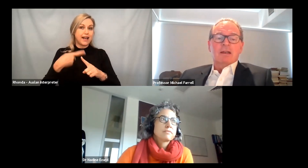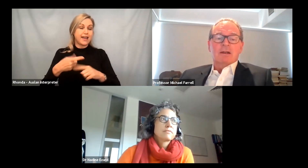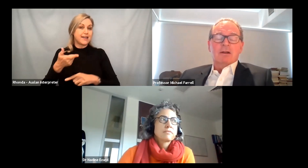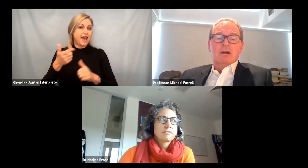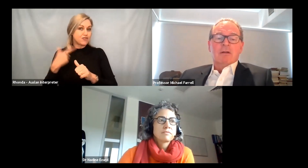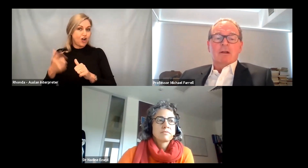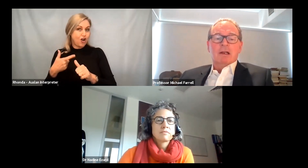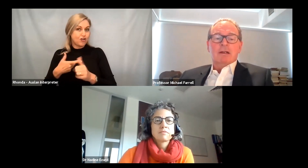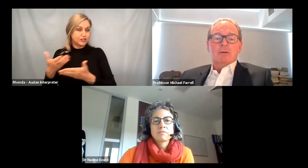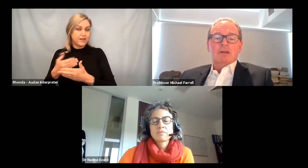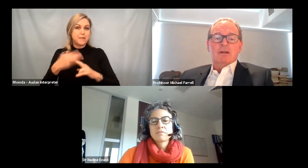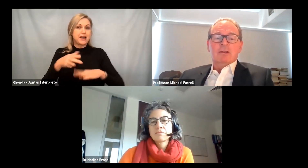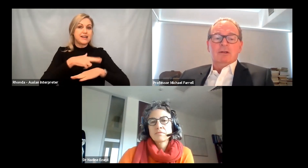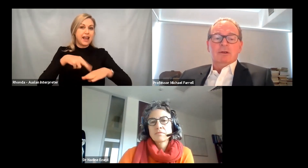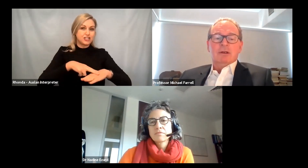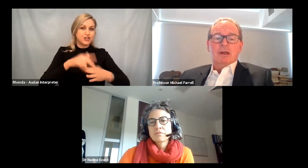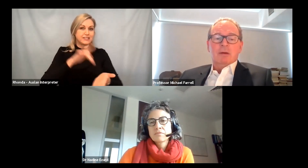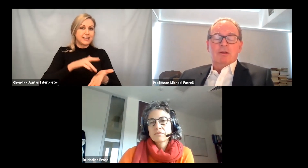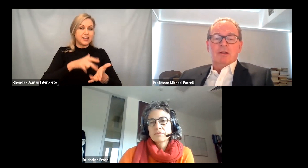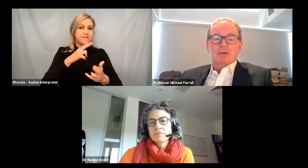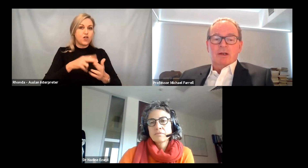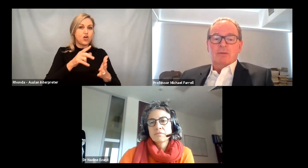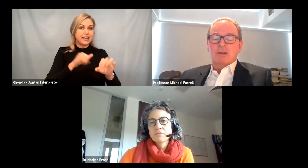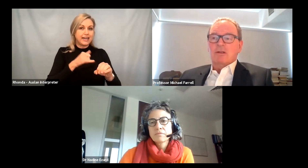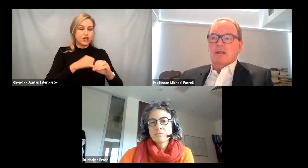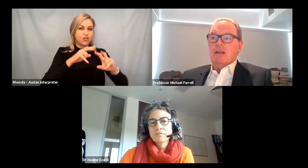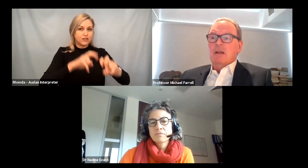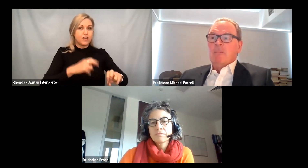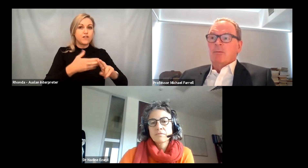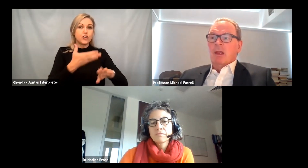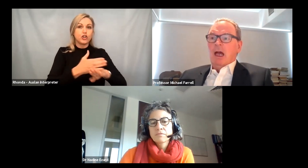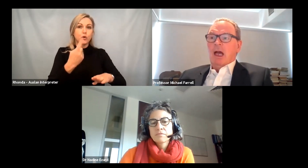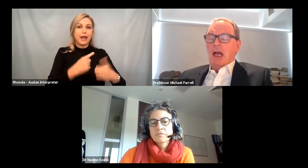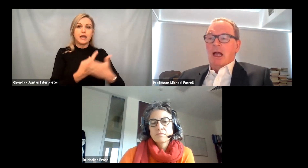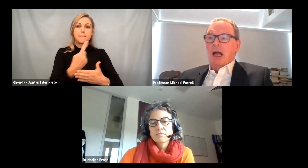National Centre for Clinical Research in New and Emerging Drugs, which is a